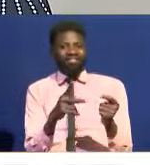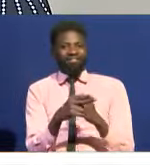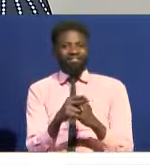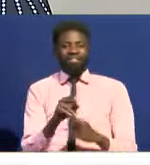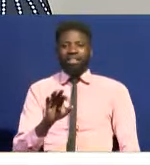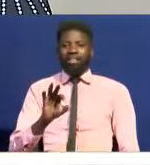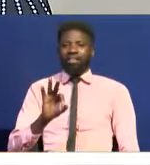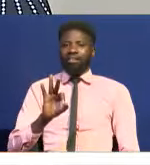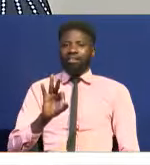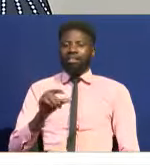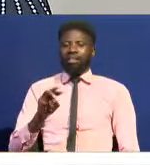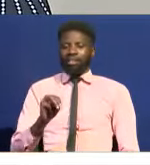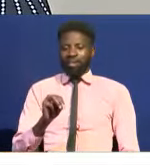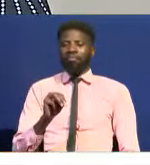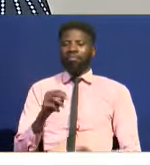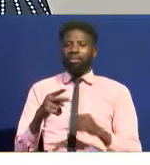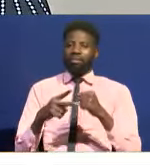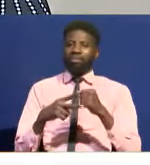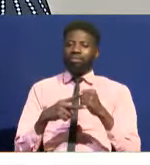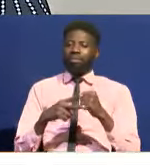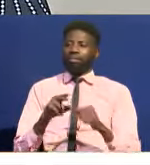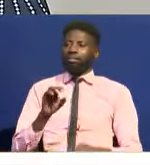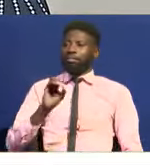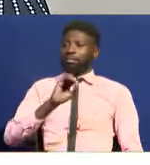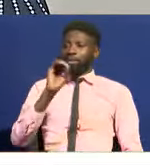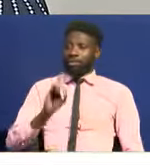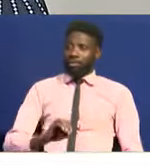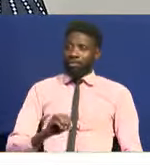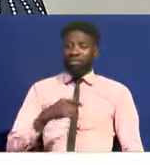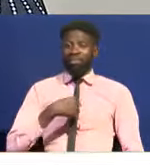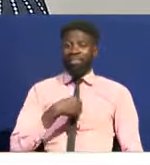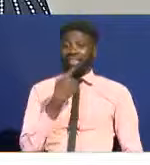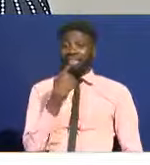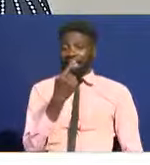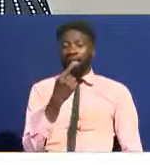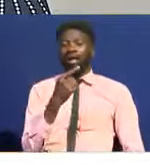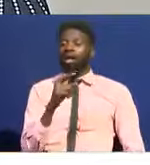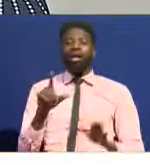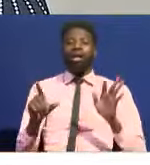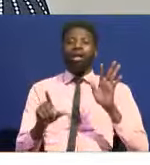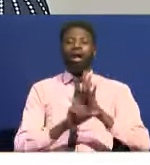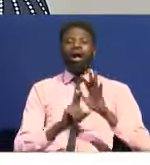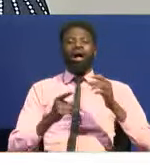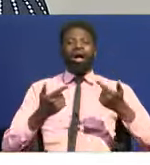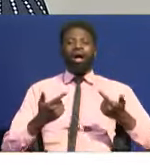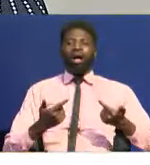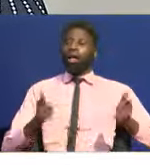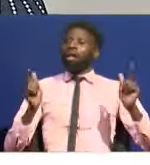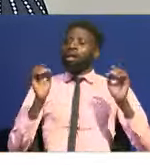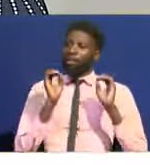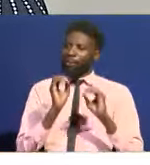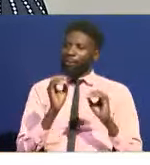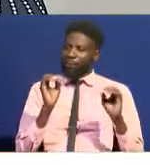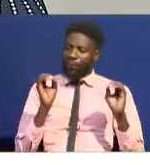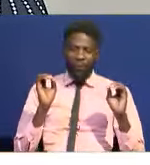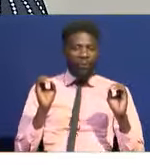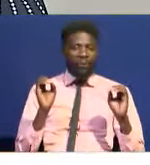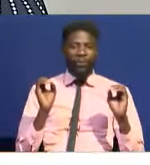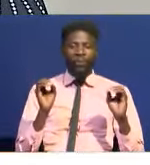This medicalization is something, I can say it's outlawed. It is not something that is